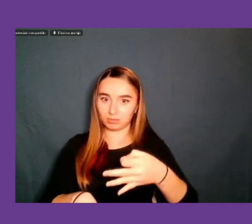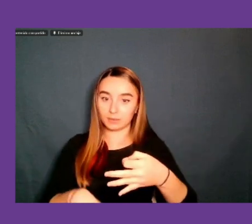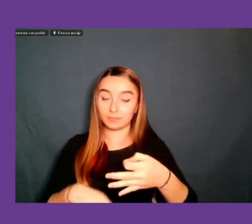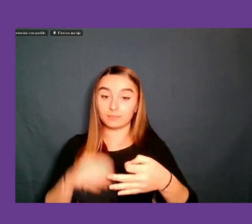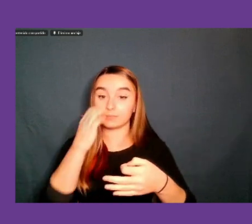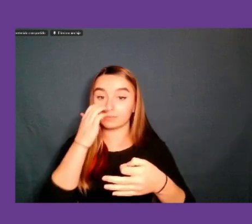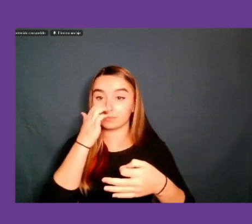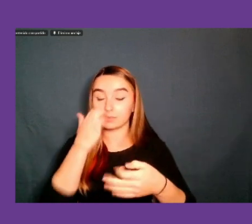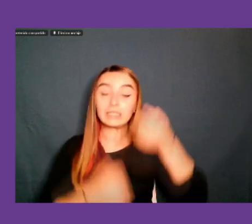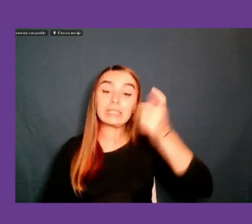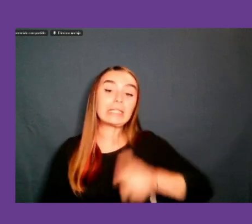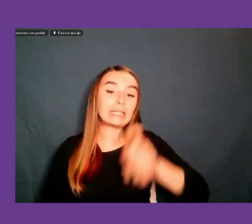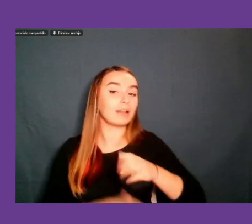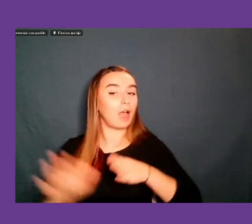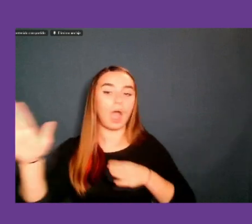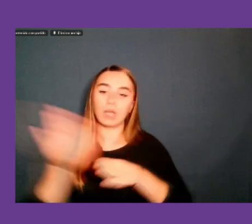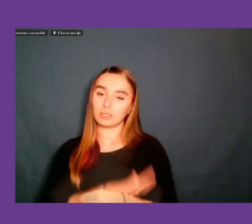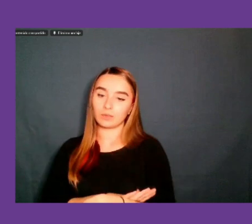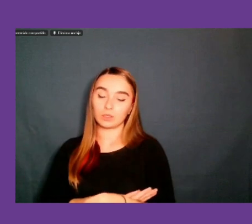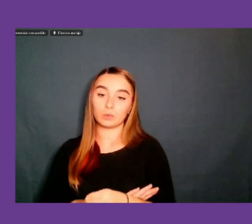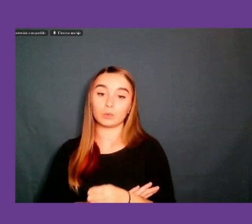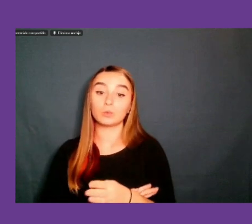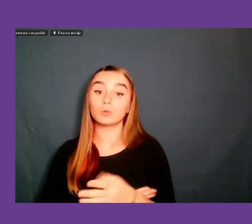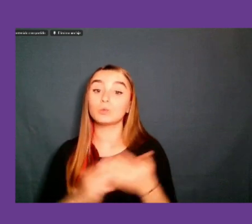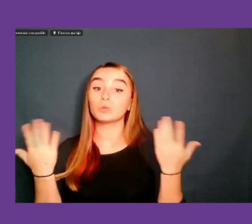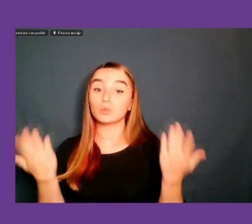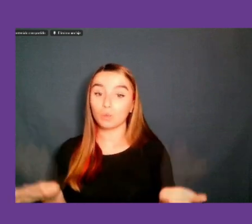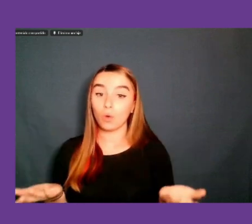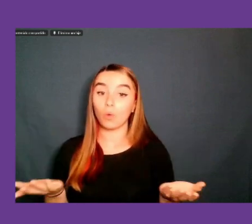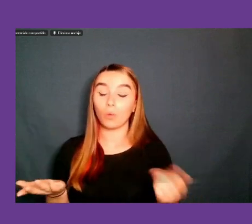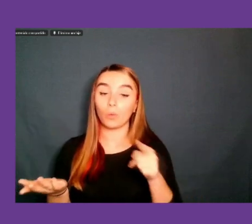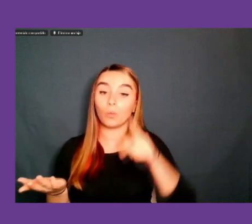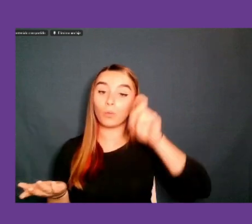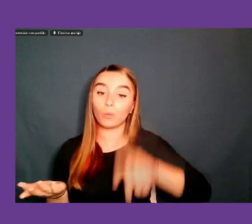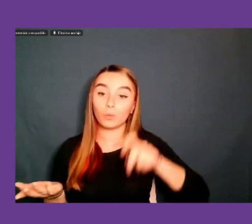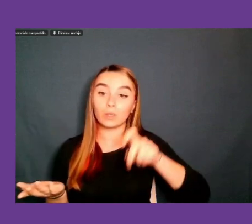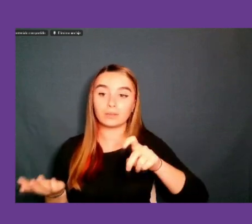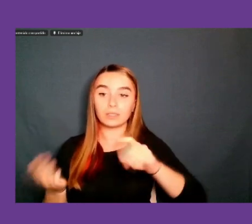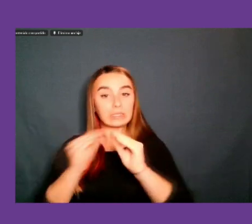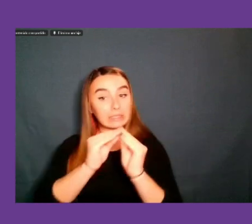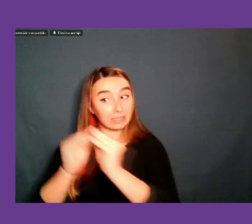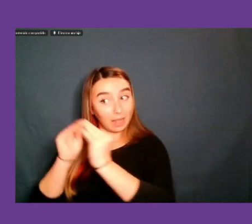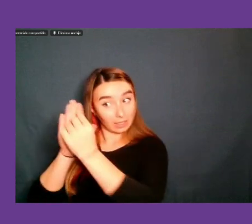must be accessible, and therefore there should be specified in the standard